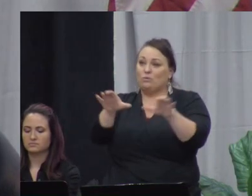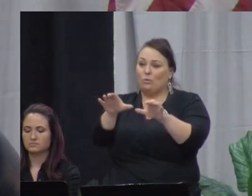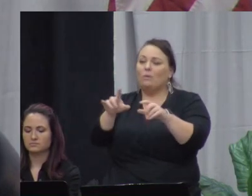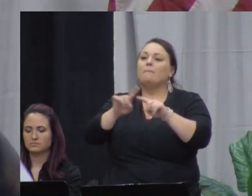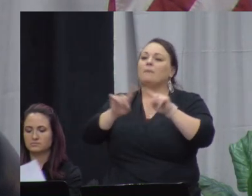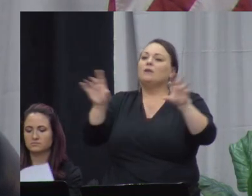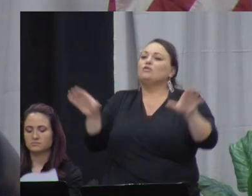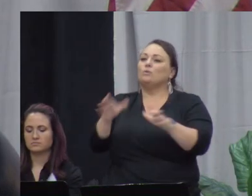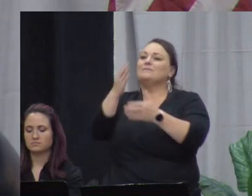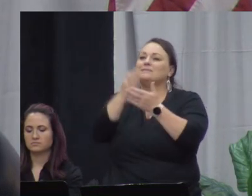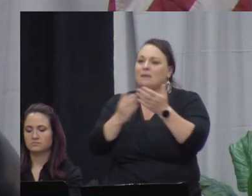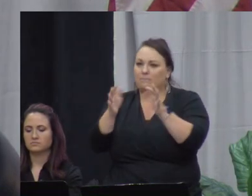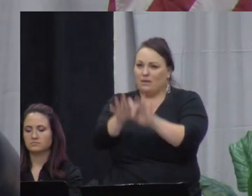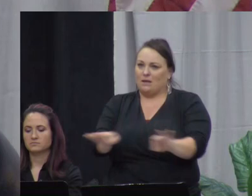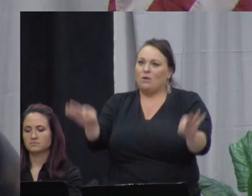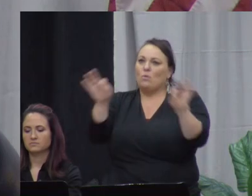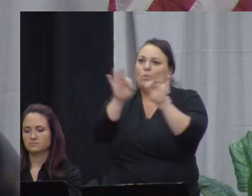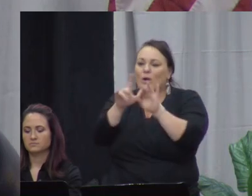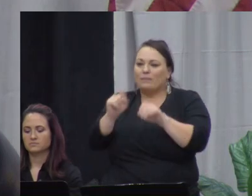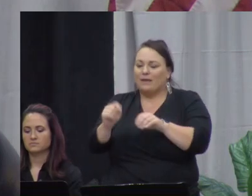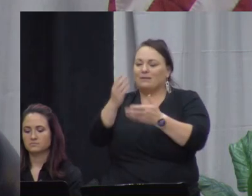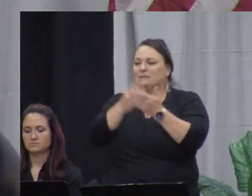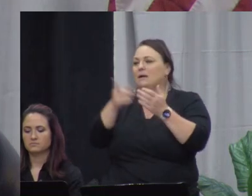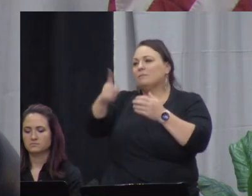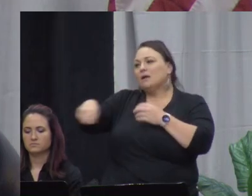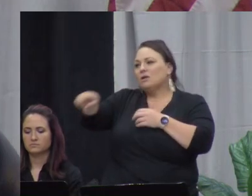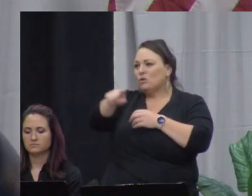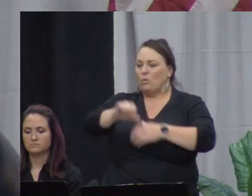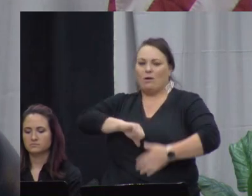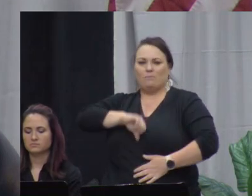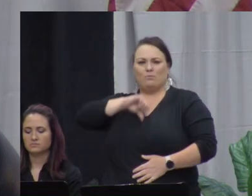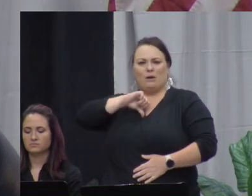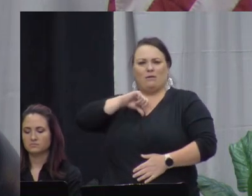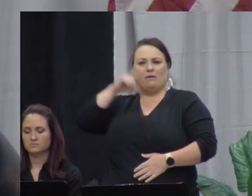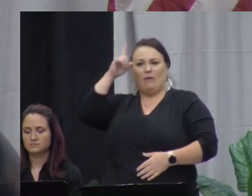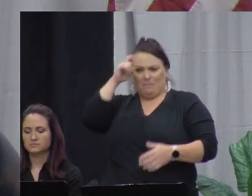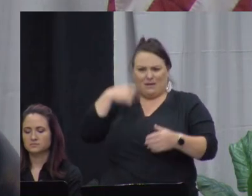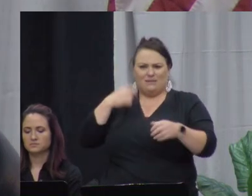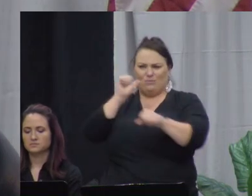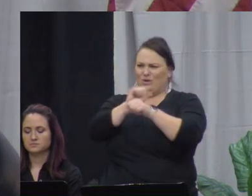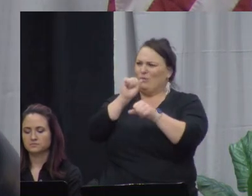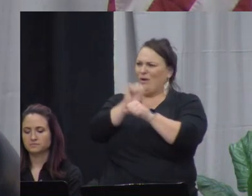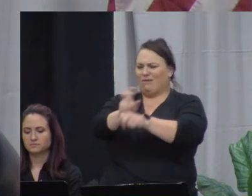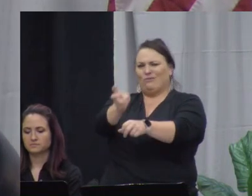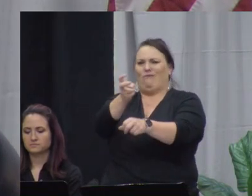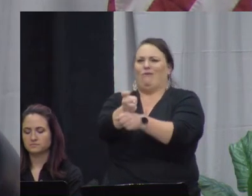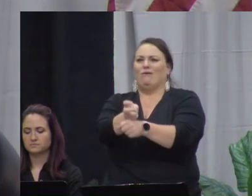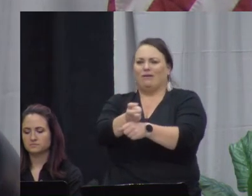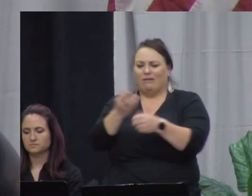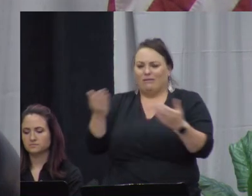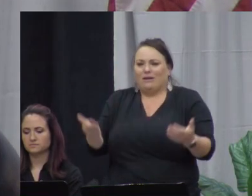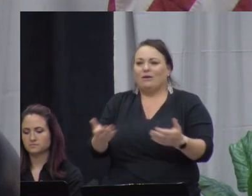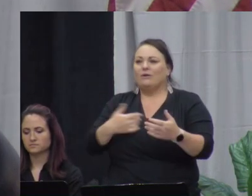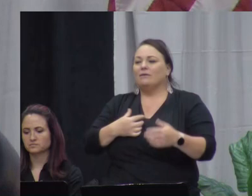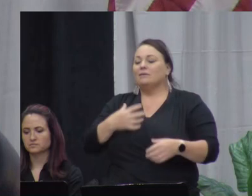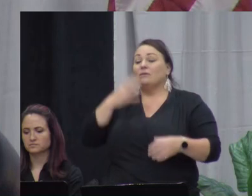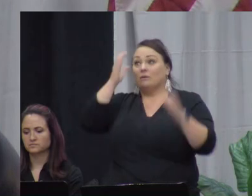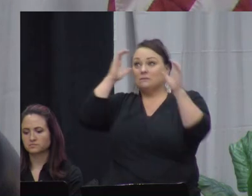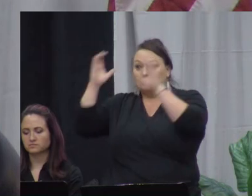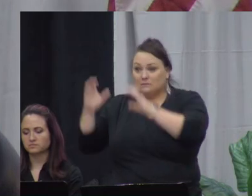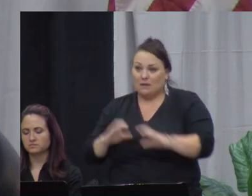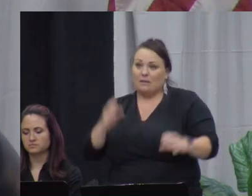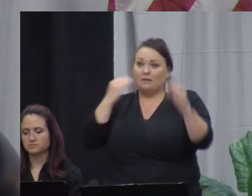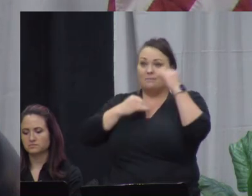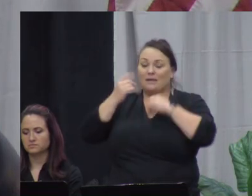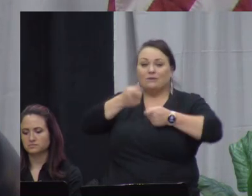something. Something worth it, something that you are proud of, because we worked way too hard for this. The sleepless nights, the